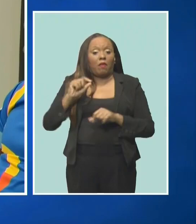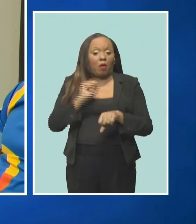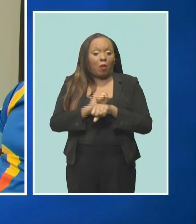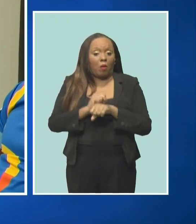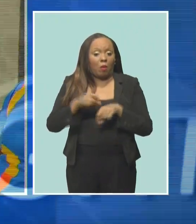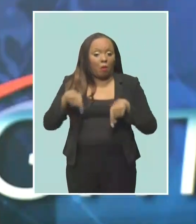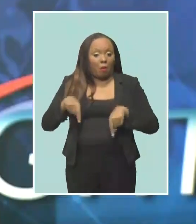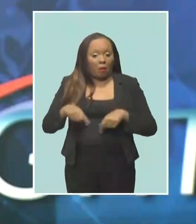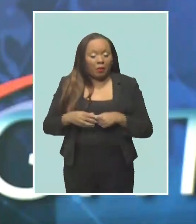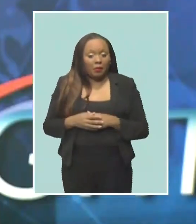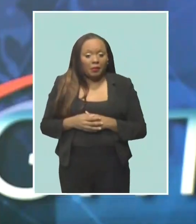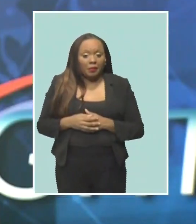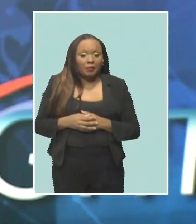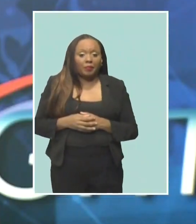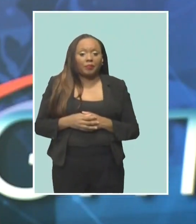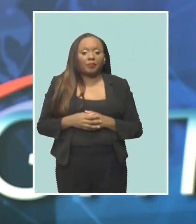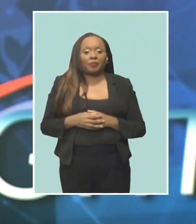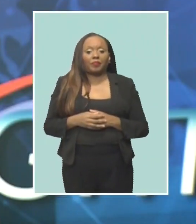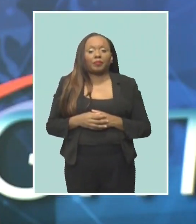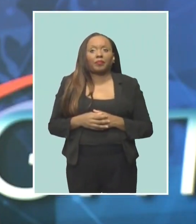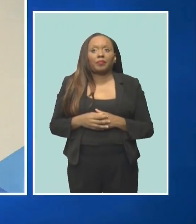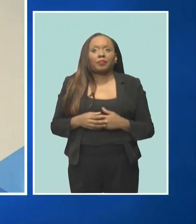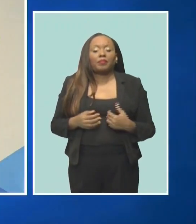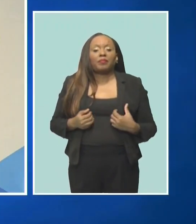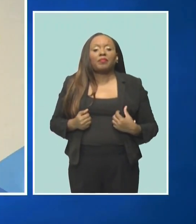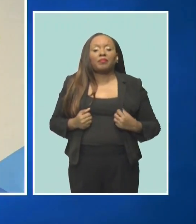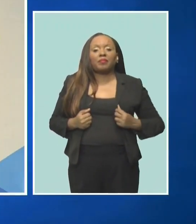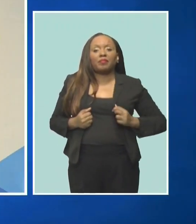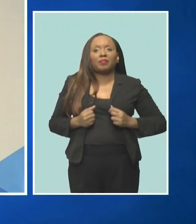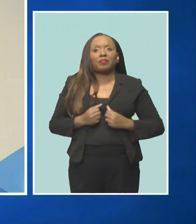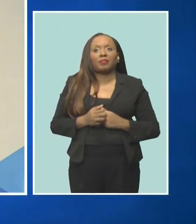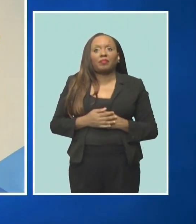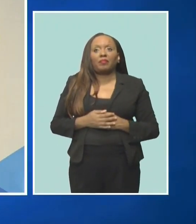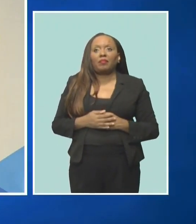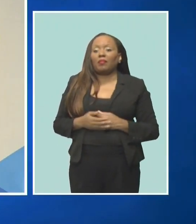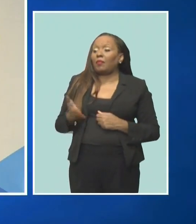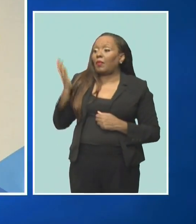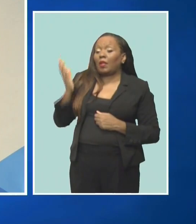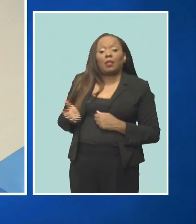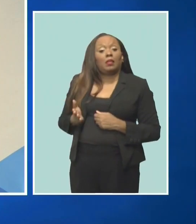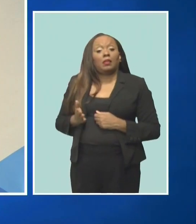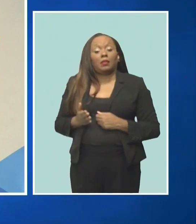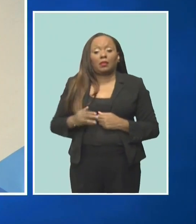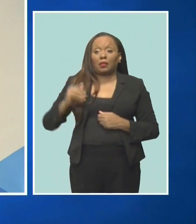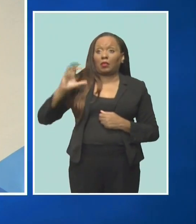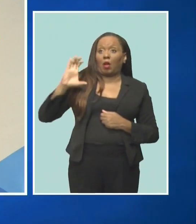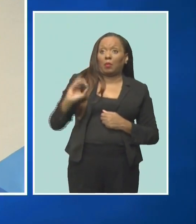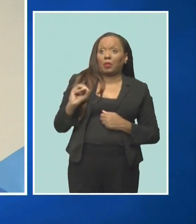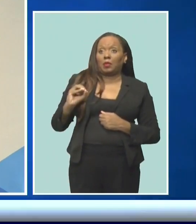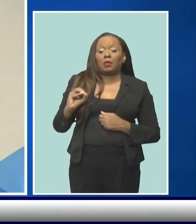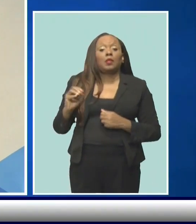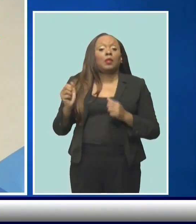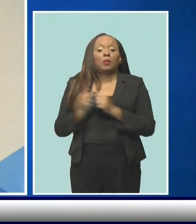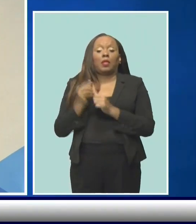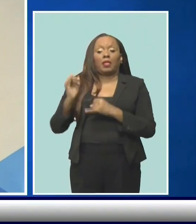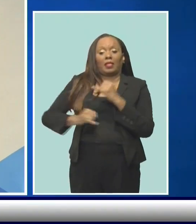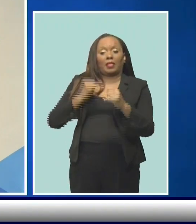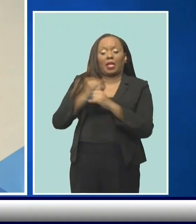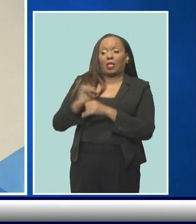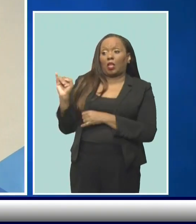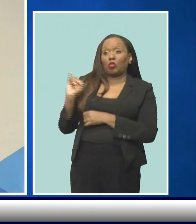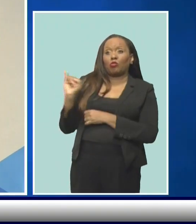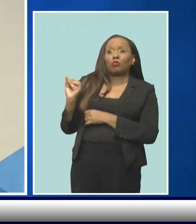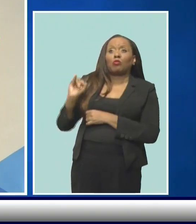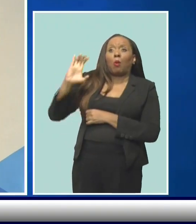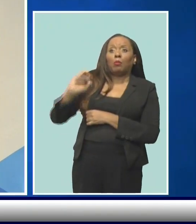operate in Barbados. We have also seen companies among our members within the international insurance industry that